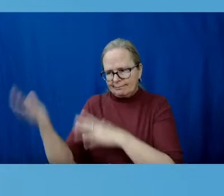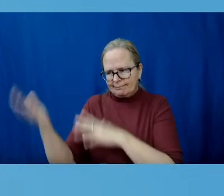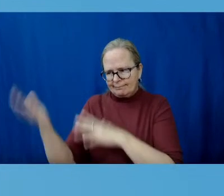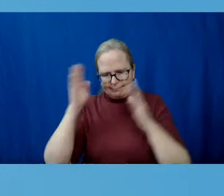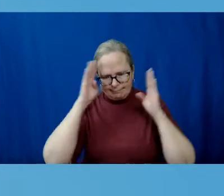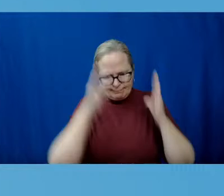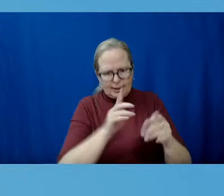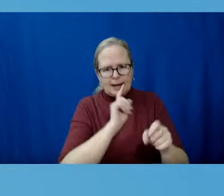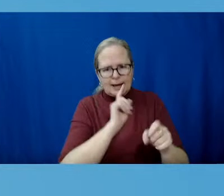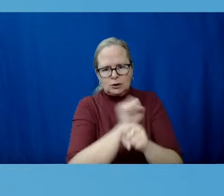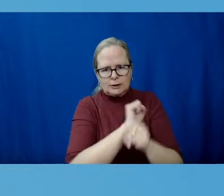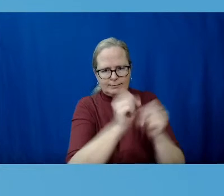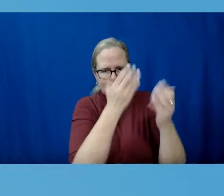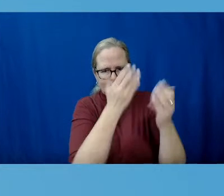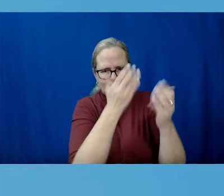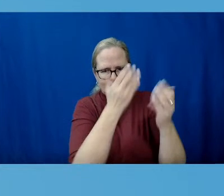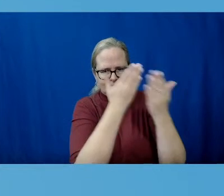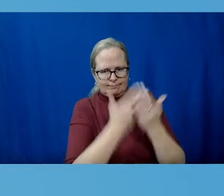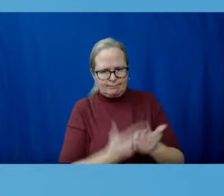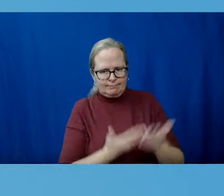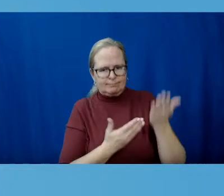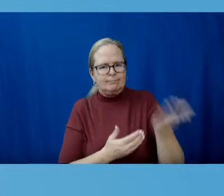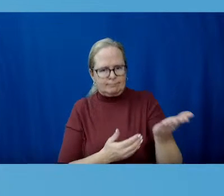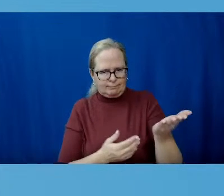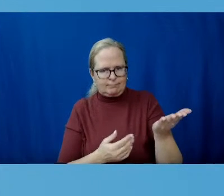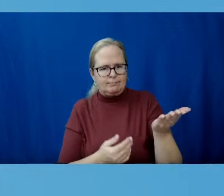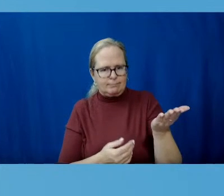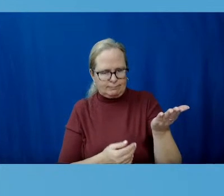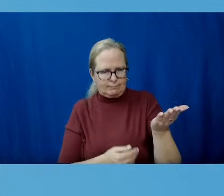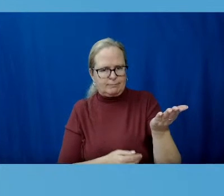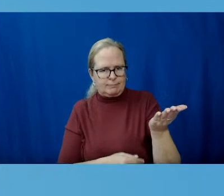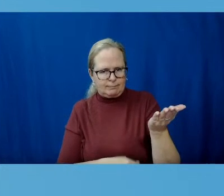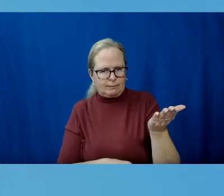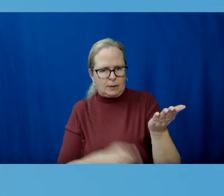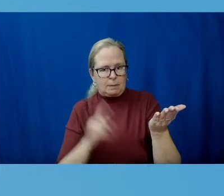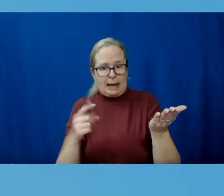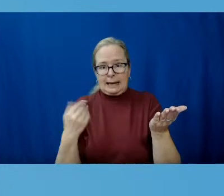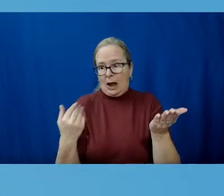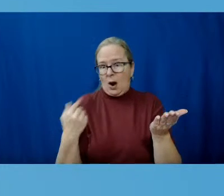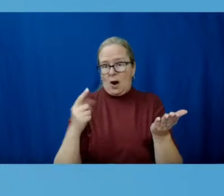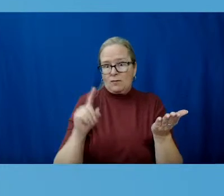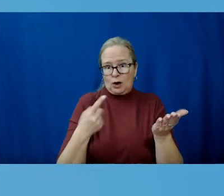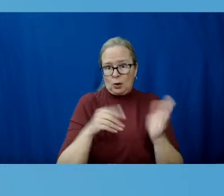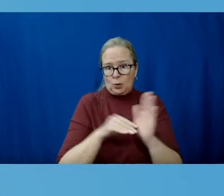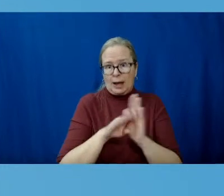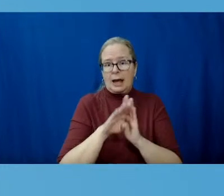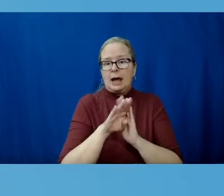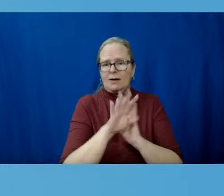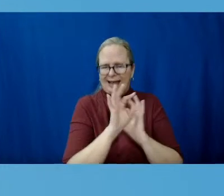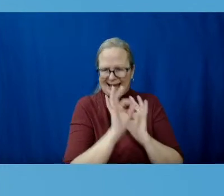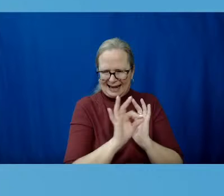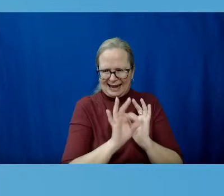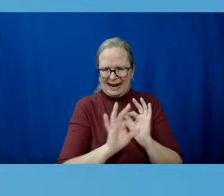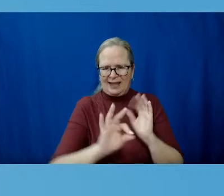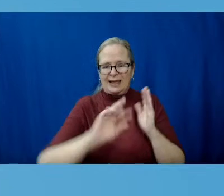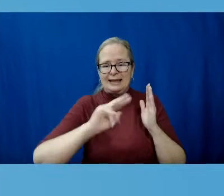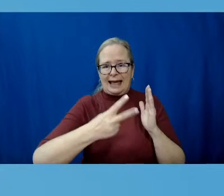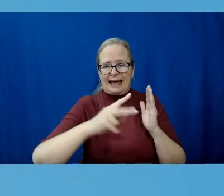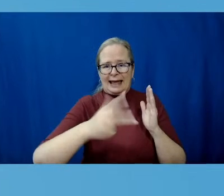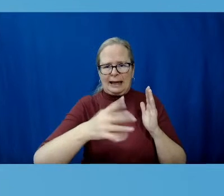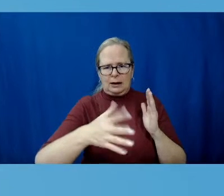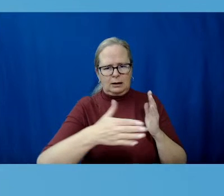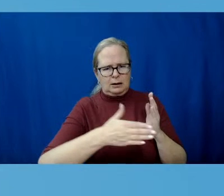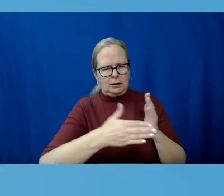province. When they do act, it will be weaker or more confusing than any other province. And in that gap between doing the right